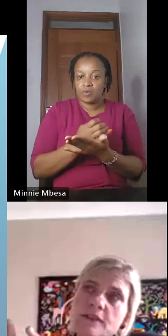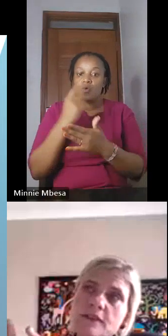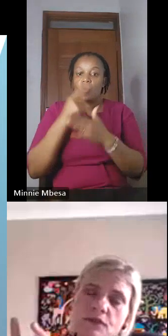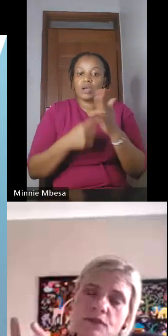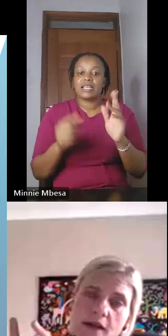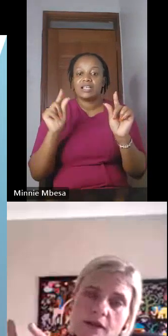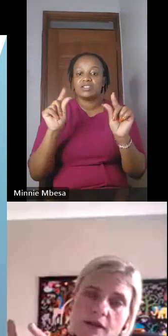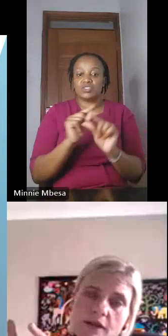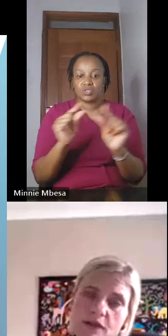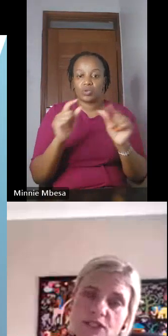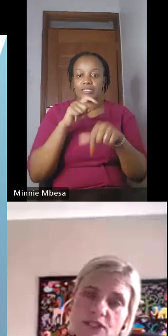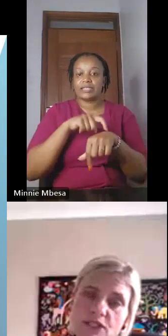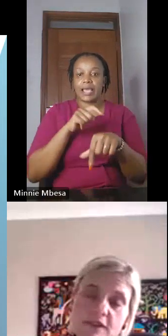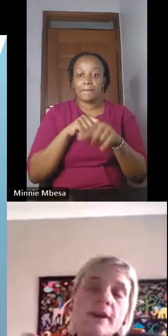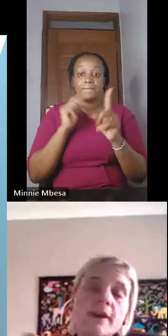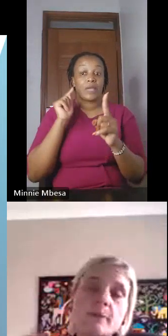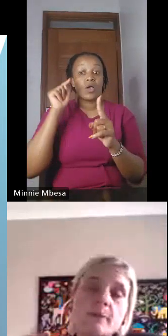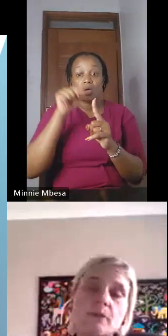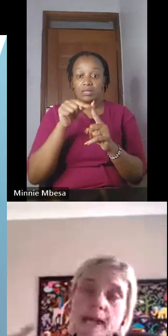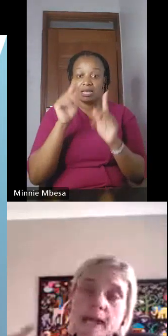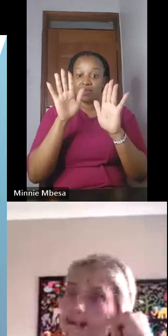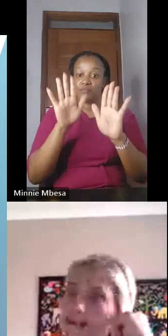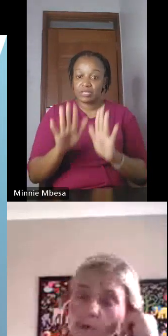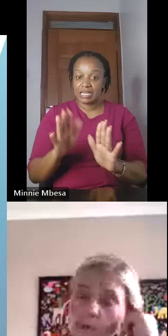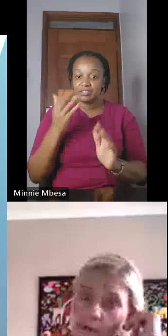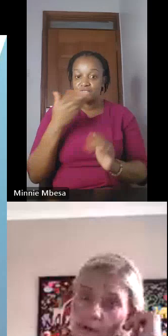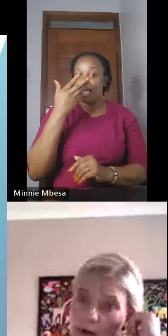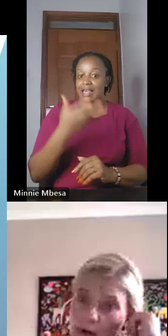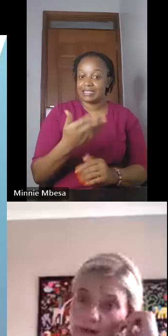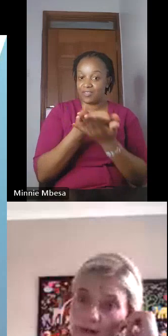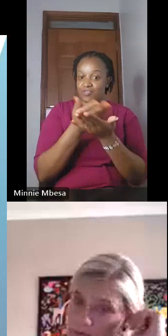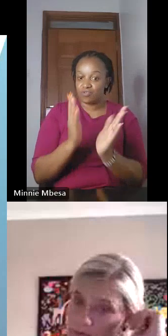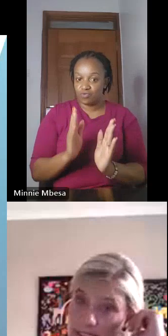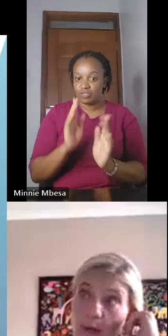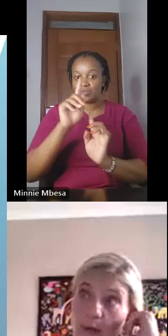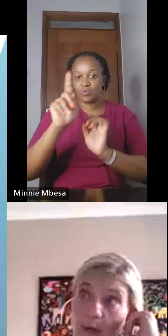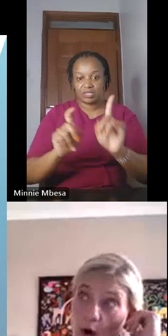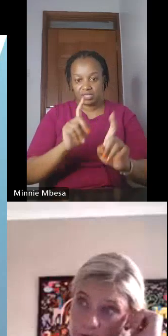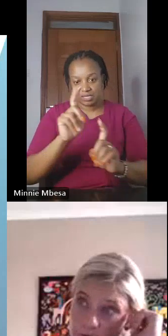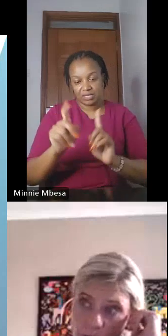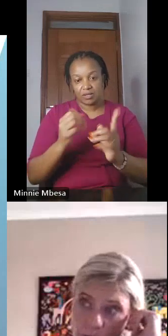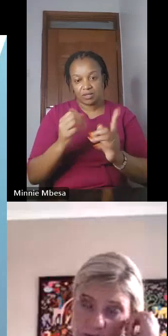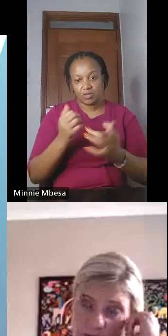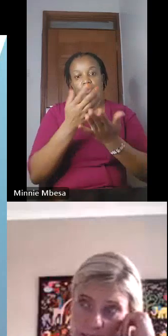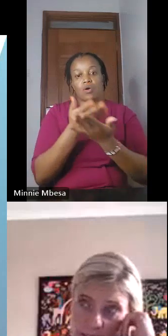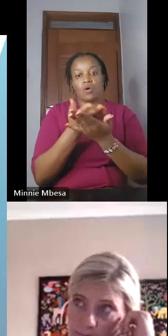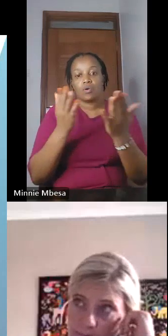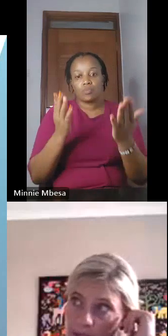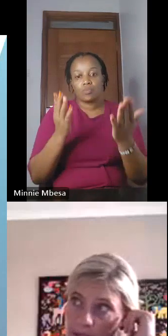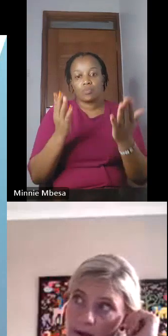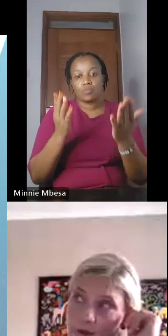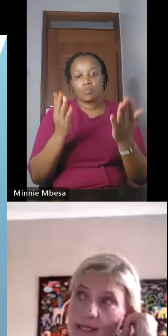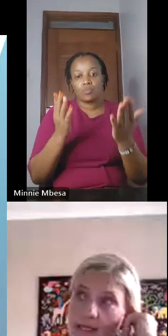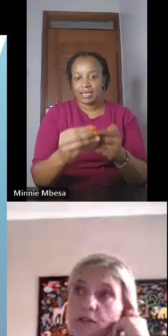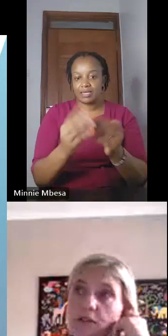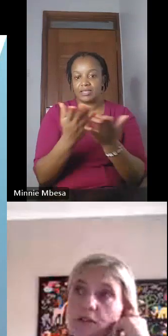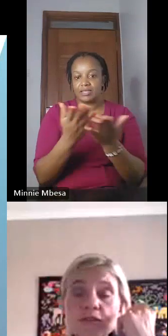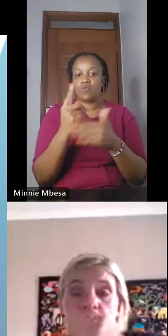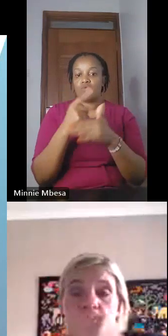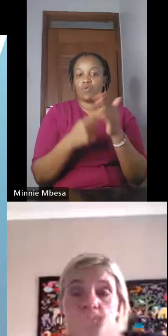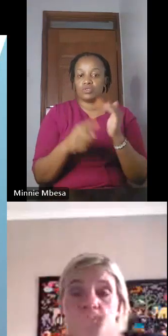important that you answer those questions to help you guide where you want to study and what you want to study,